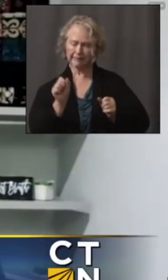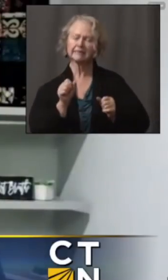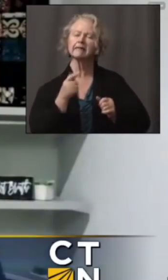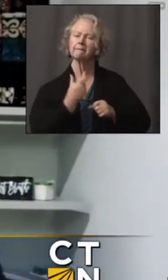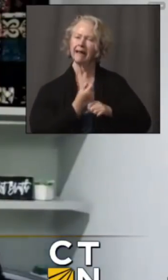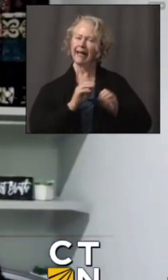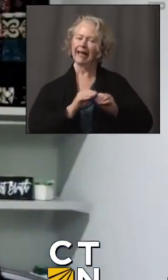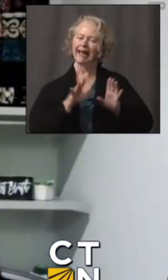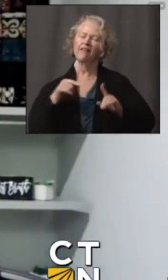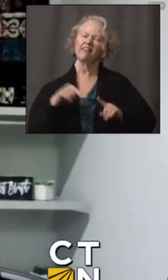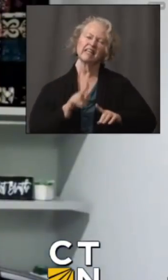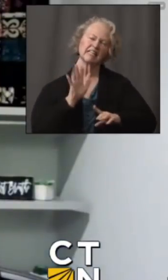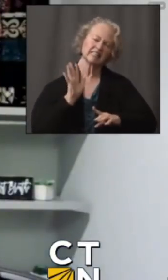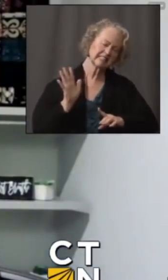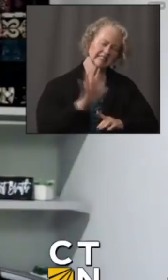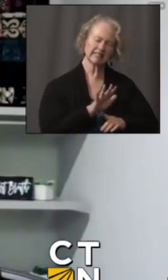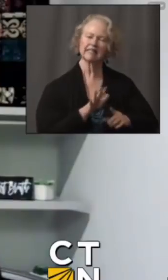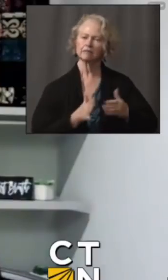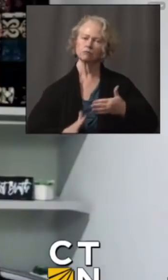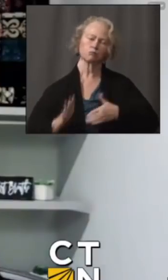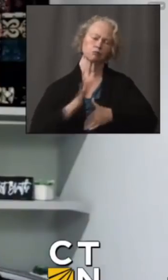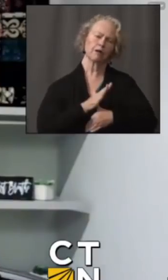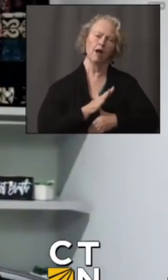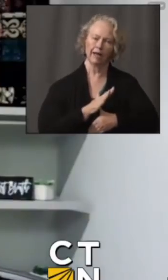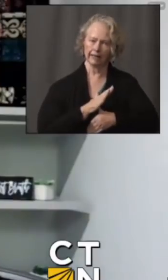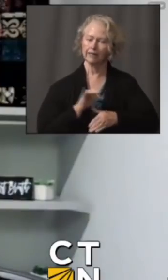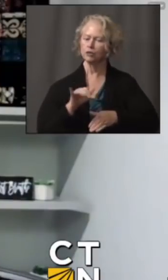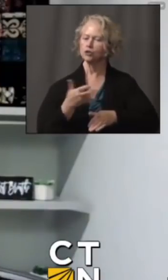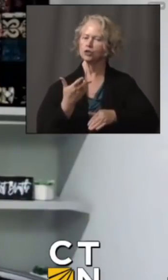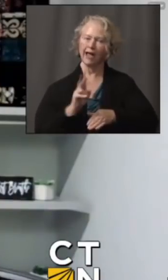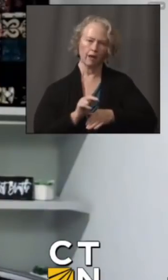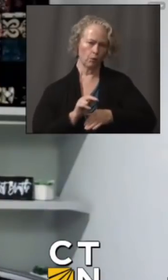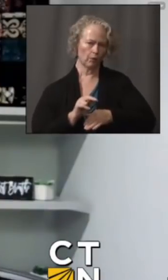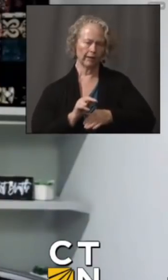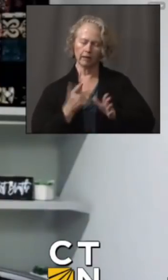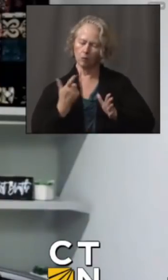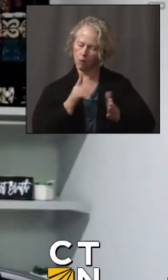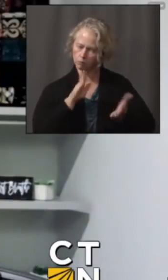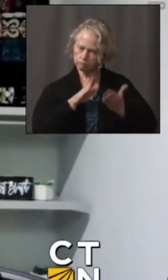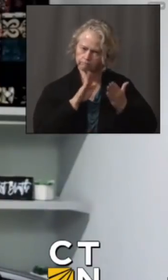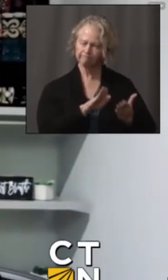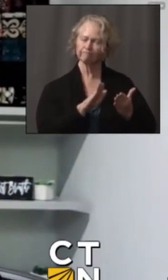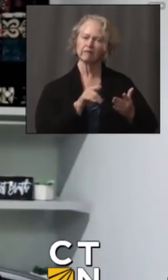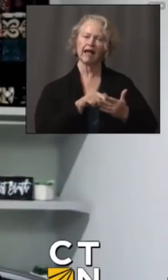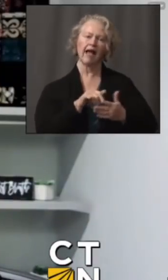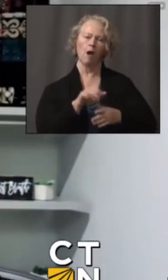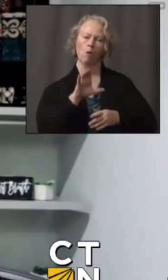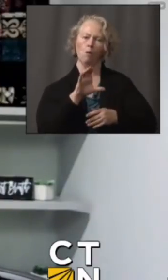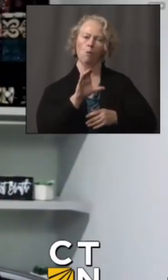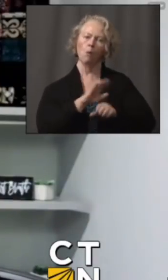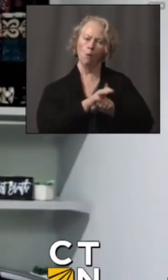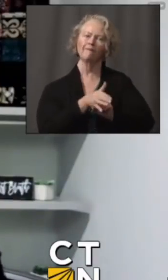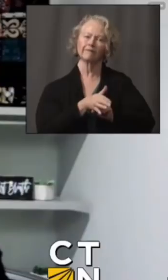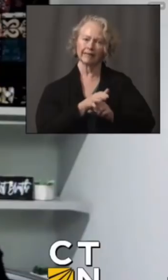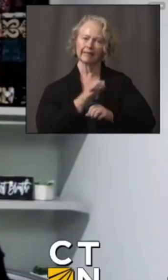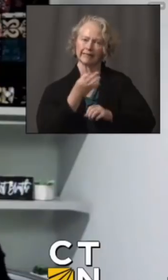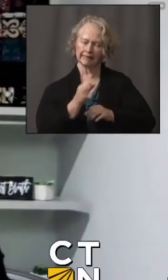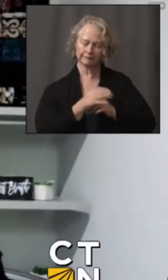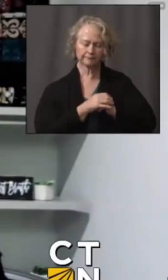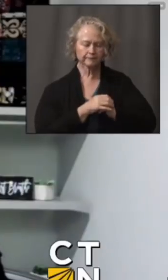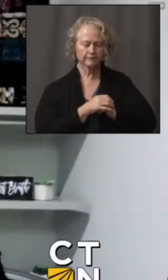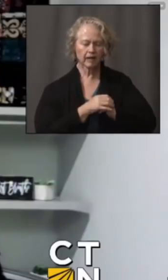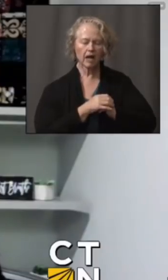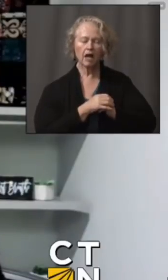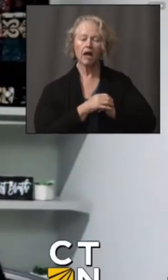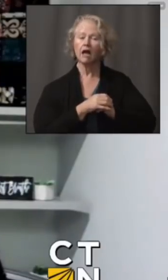this is a top priority for him coming in January, addressing and getting ahead of COVID-19. And as I said on the advisory